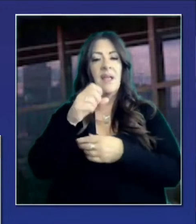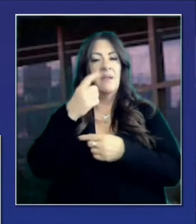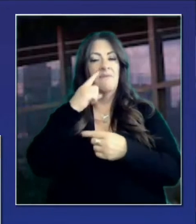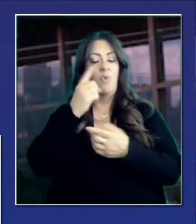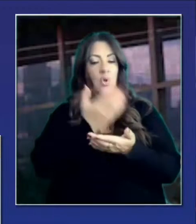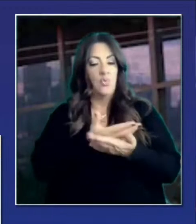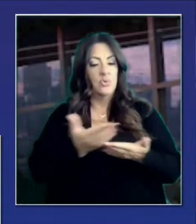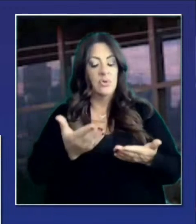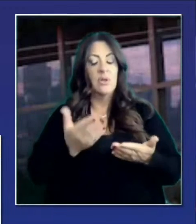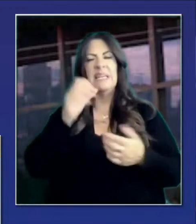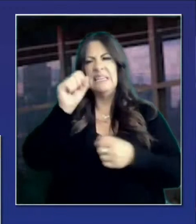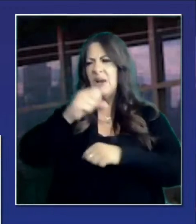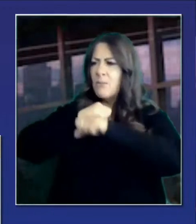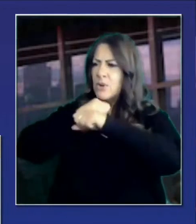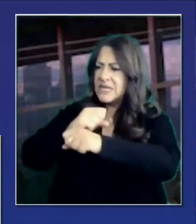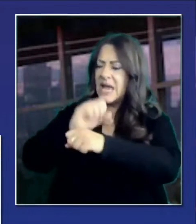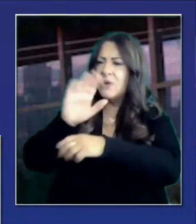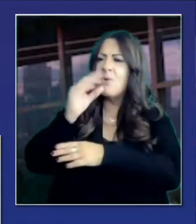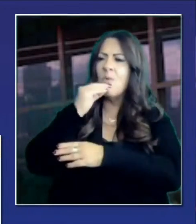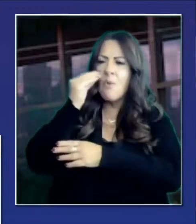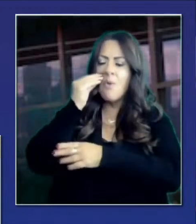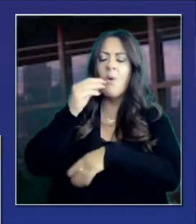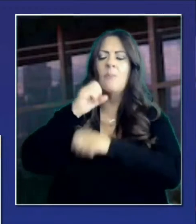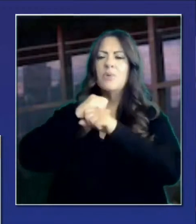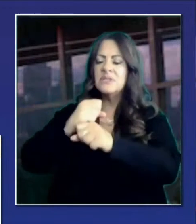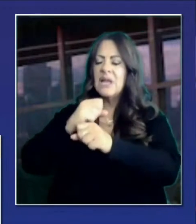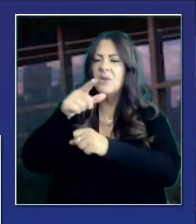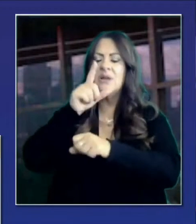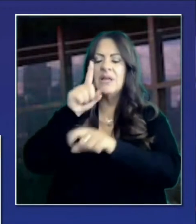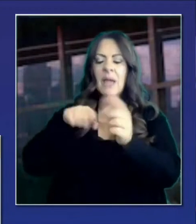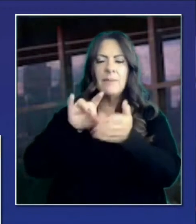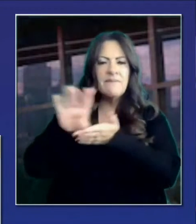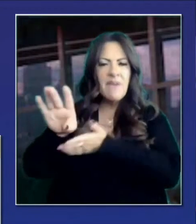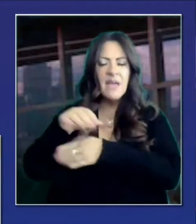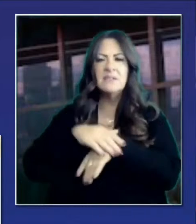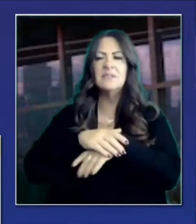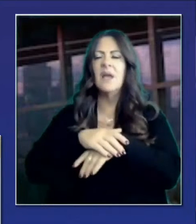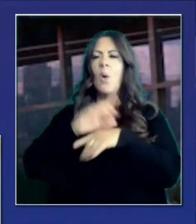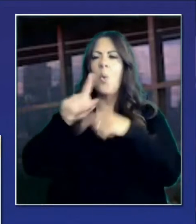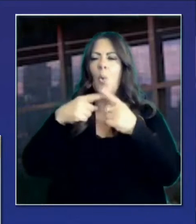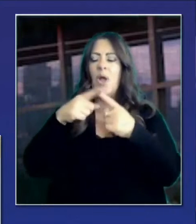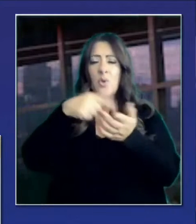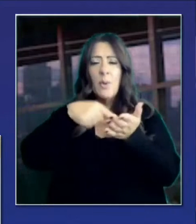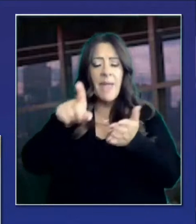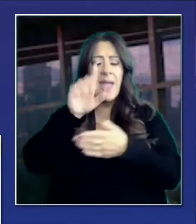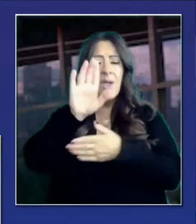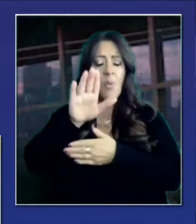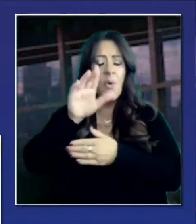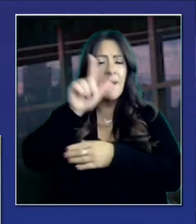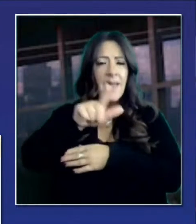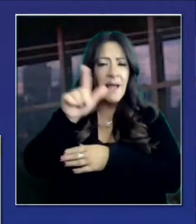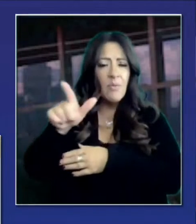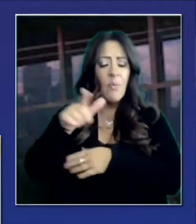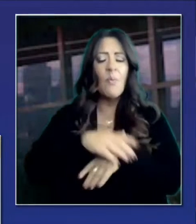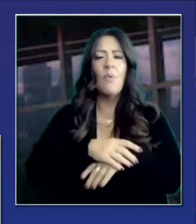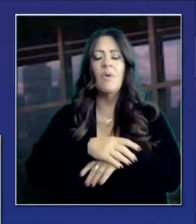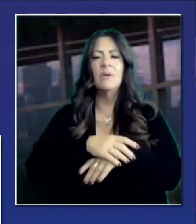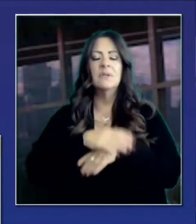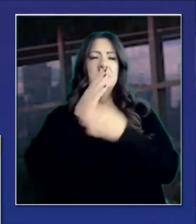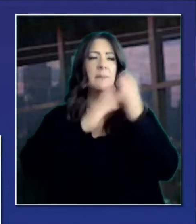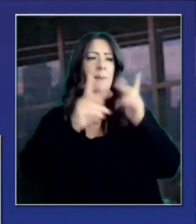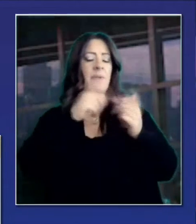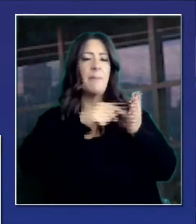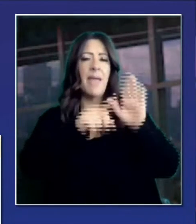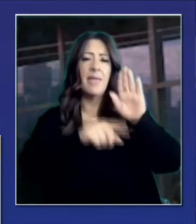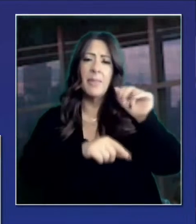get protections, another to be able to pay your rent when it is due, address the issues for small landlords that also have to pay mortgages and debt